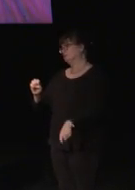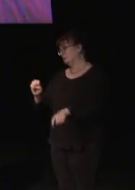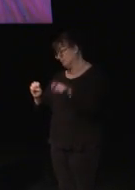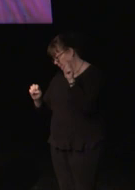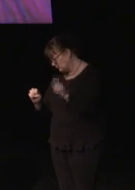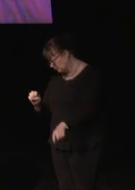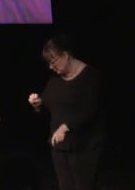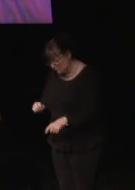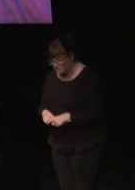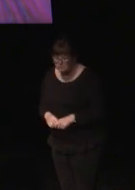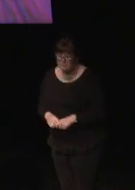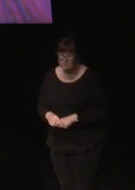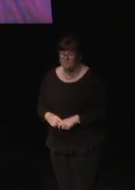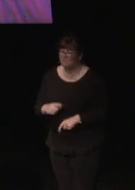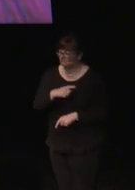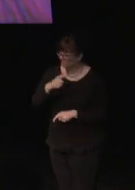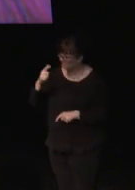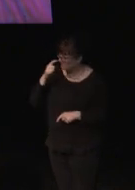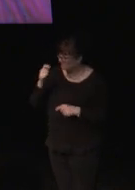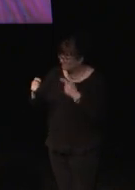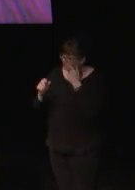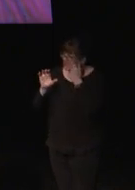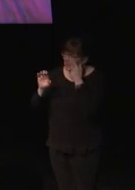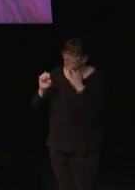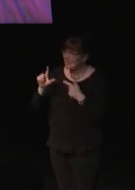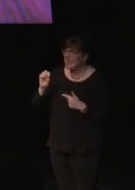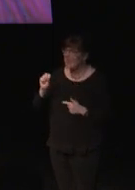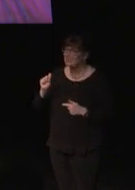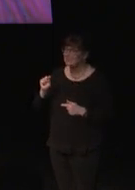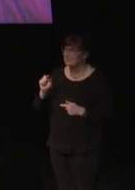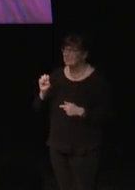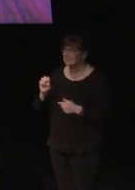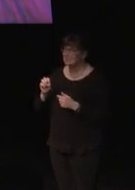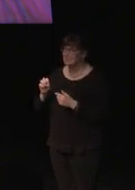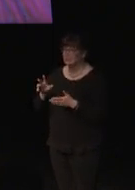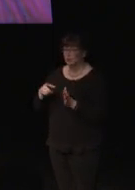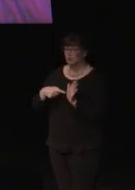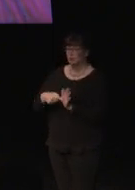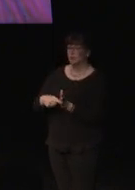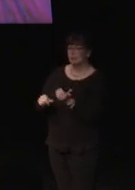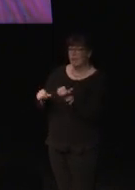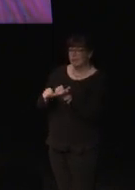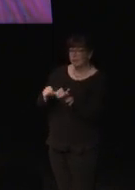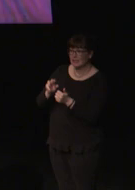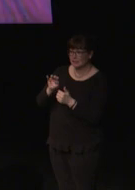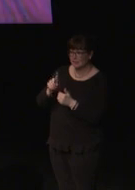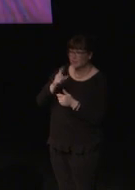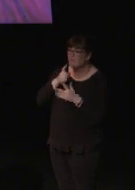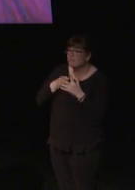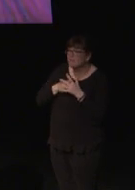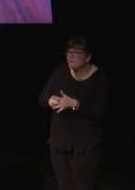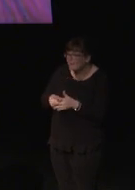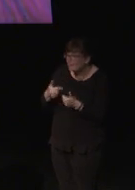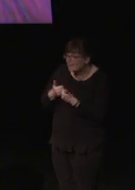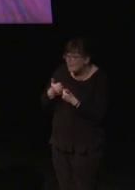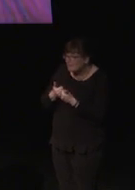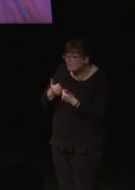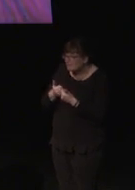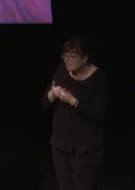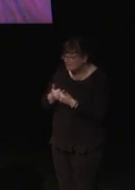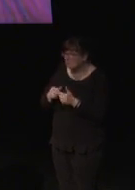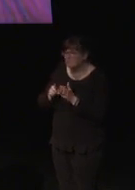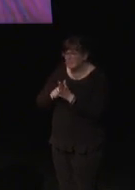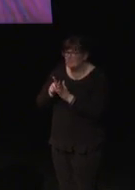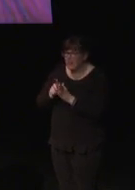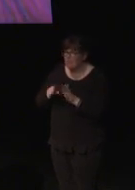So it's interesting that Celeste introduces its assist modes at the very beginning of the game. And the developers have been clear that,